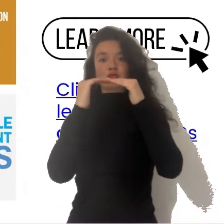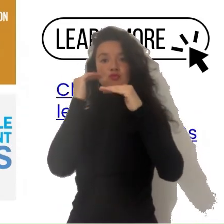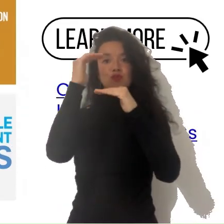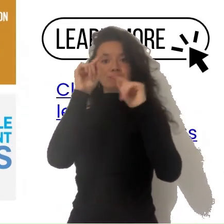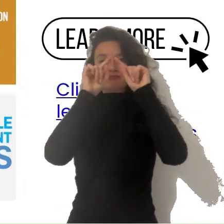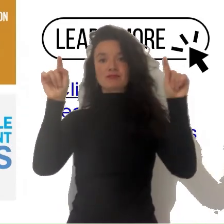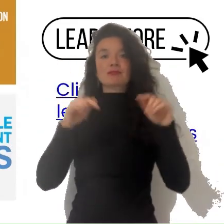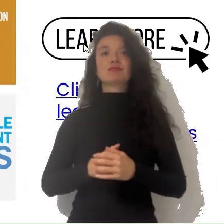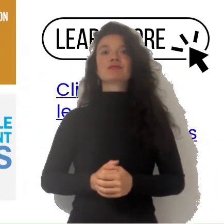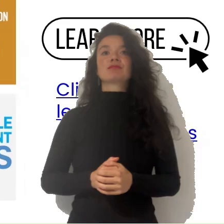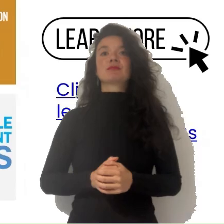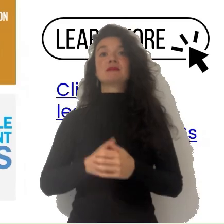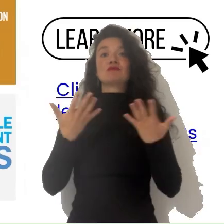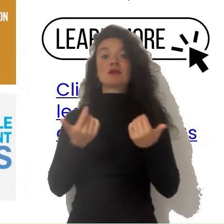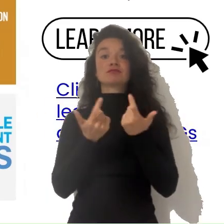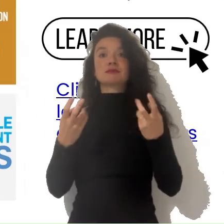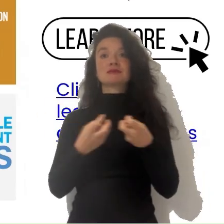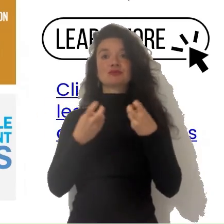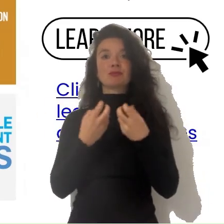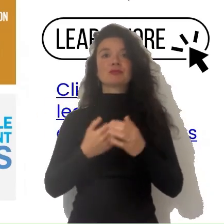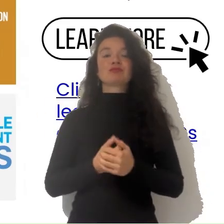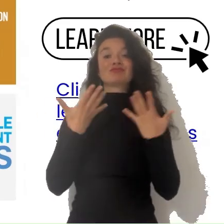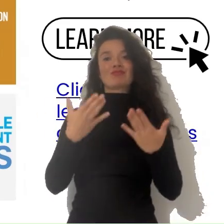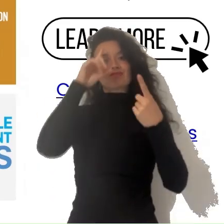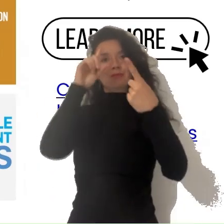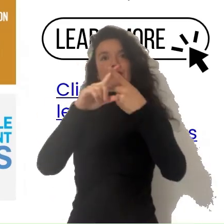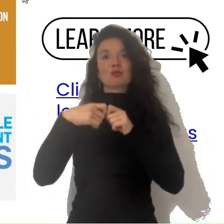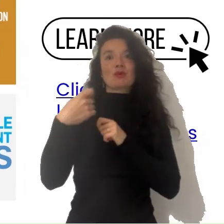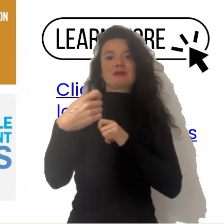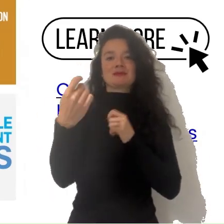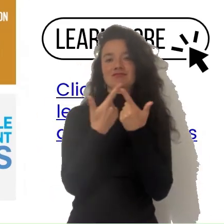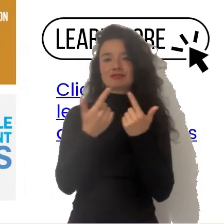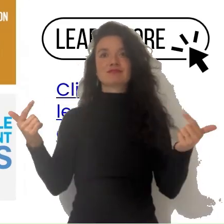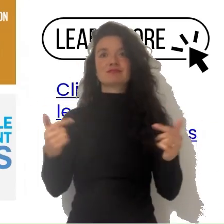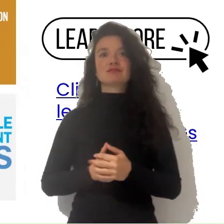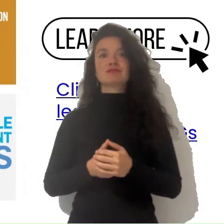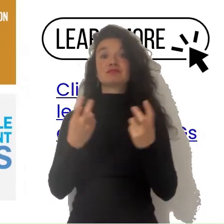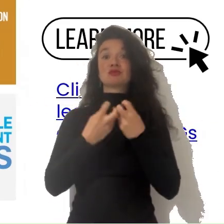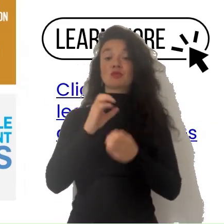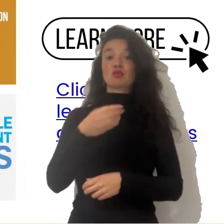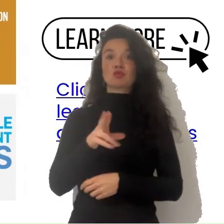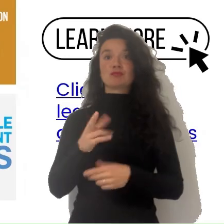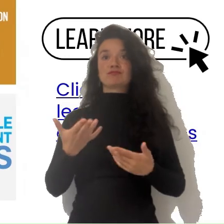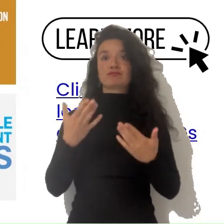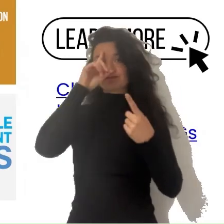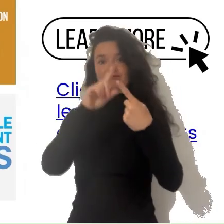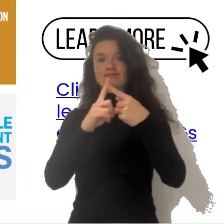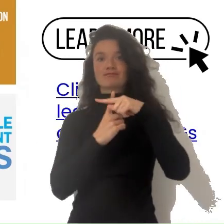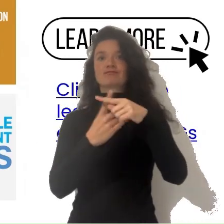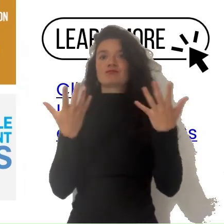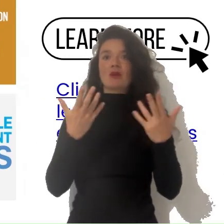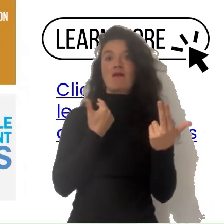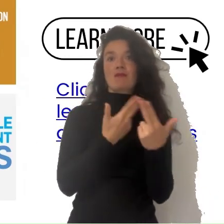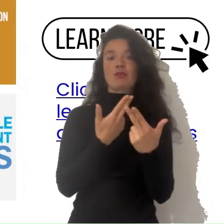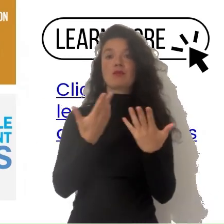some examples. It's a diverse, sustainable goal systems. For example, the